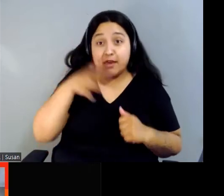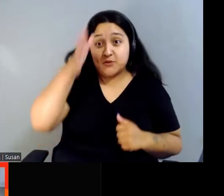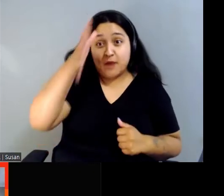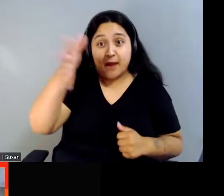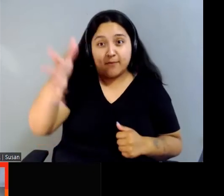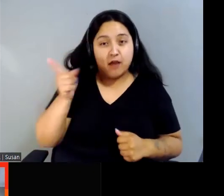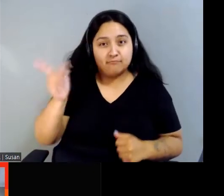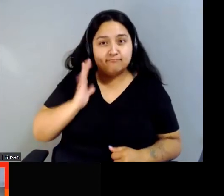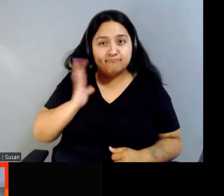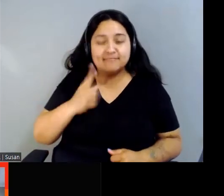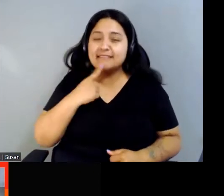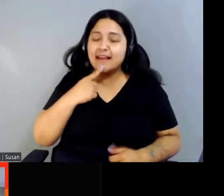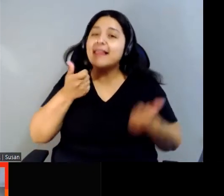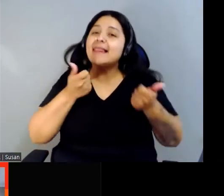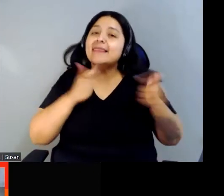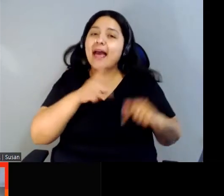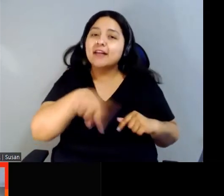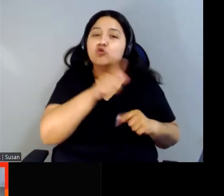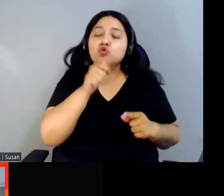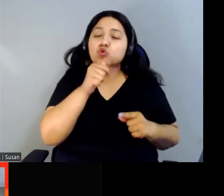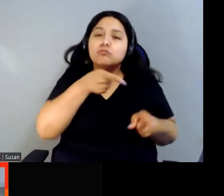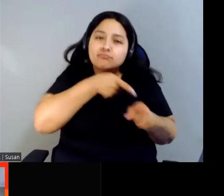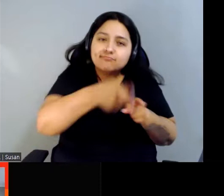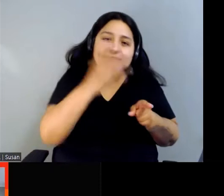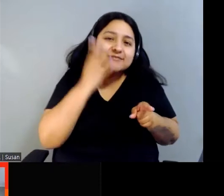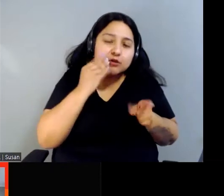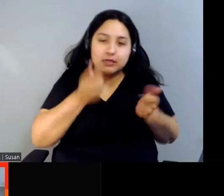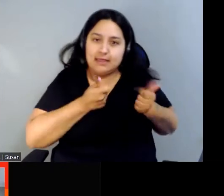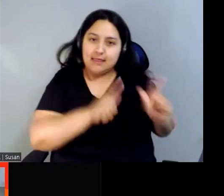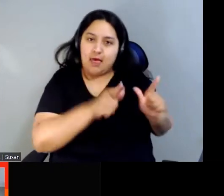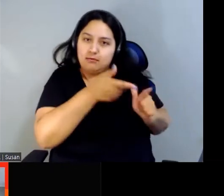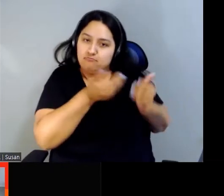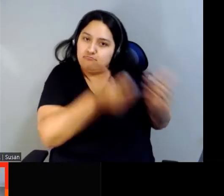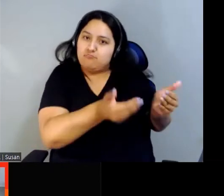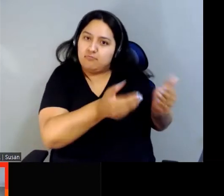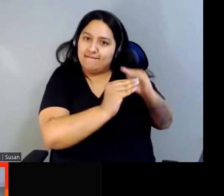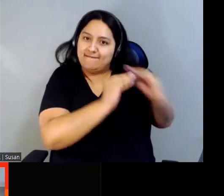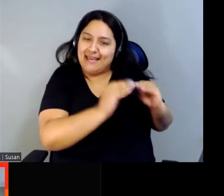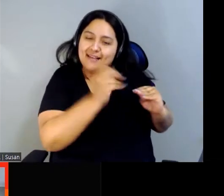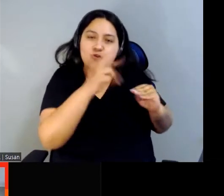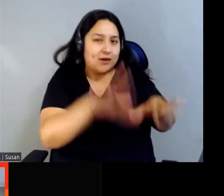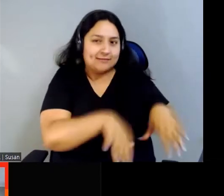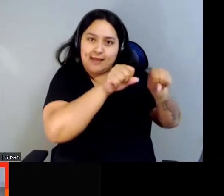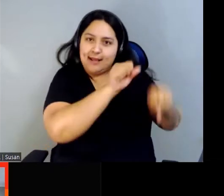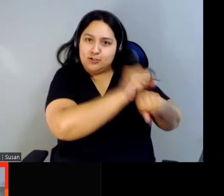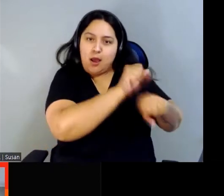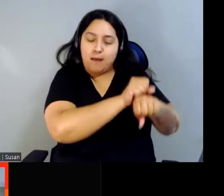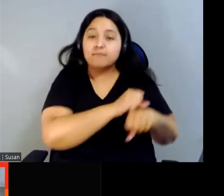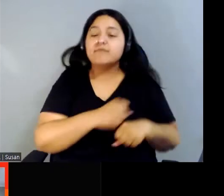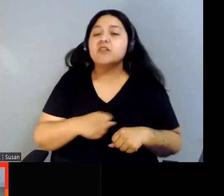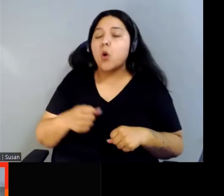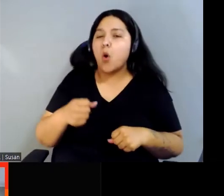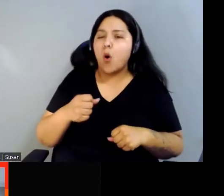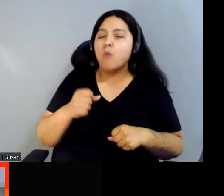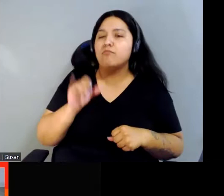the plumber fix the sink. So hire someone who you have complete trust in and then let them do their job. Mm-hmm. And I kind of feel